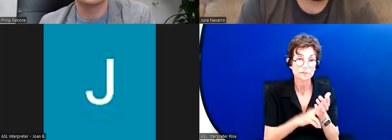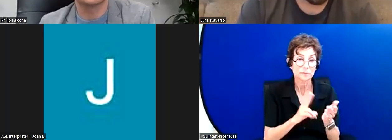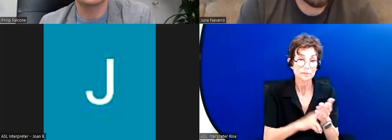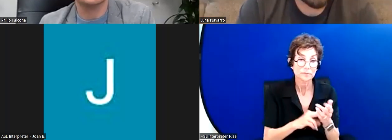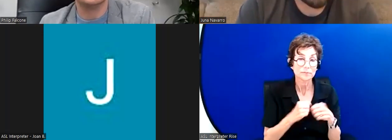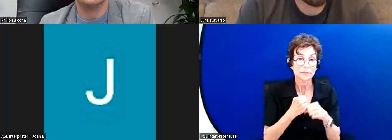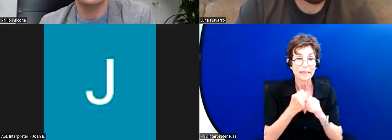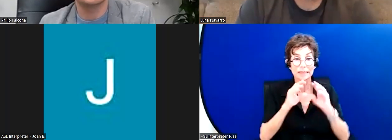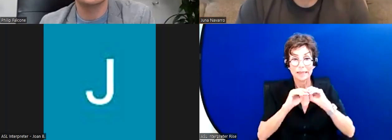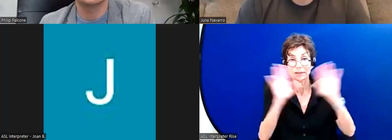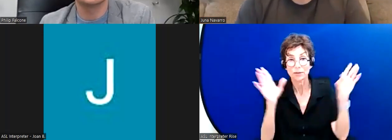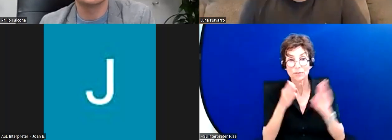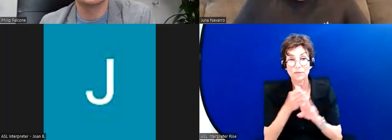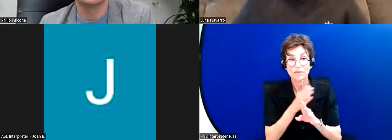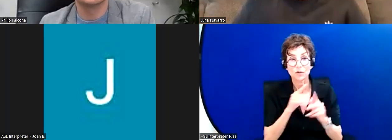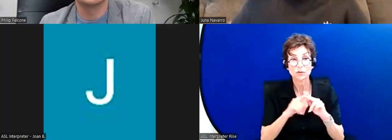work.